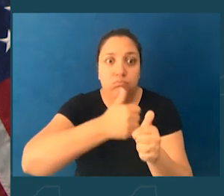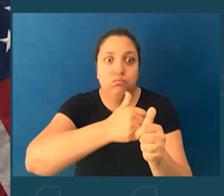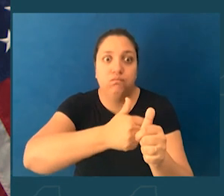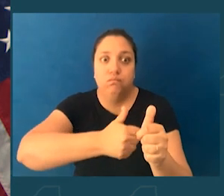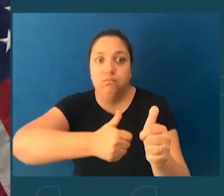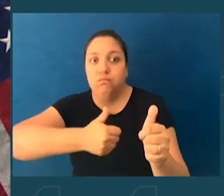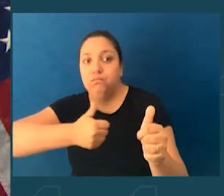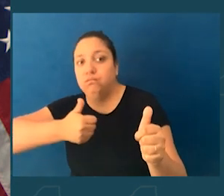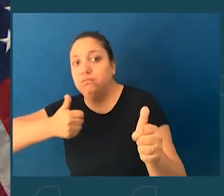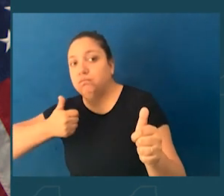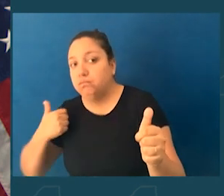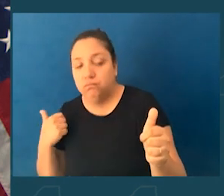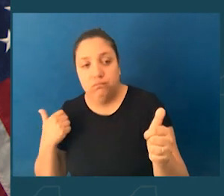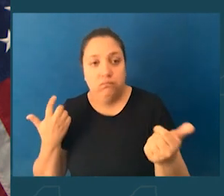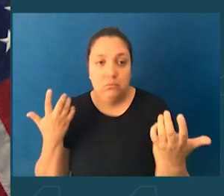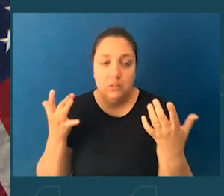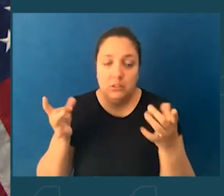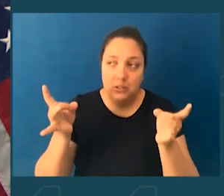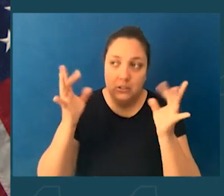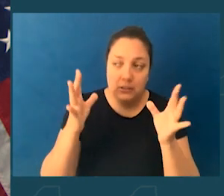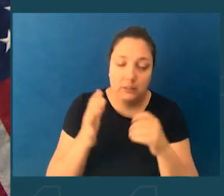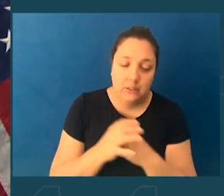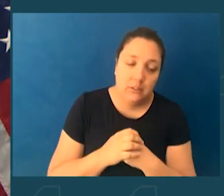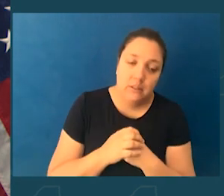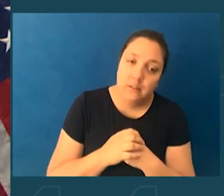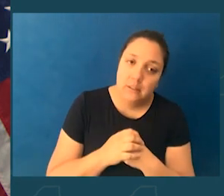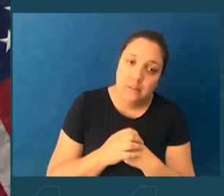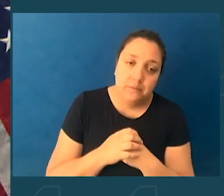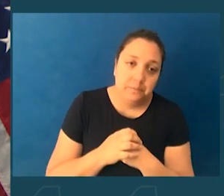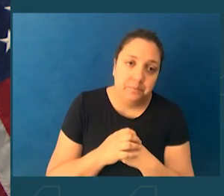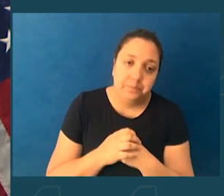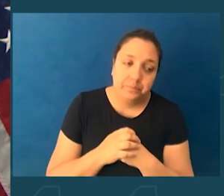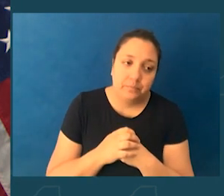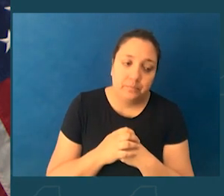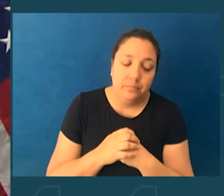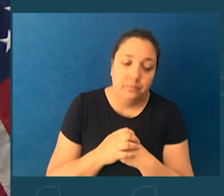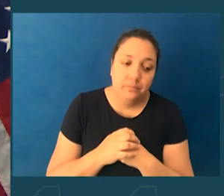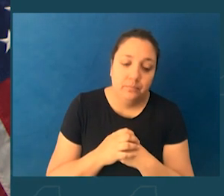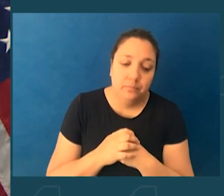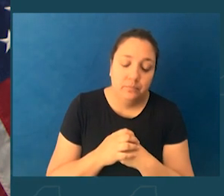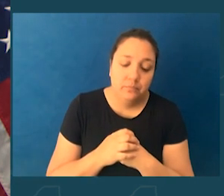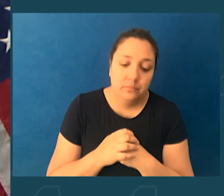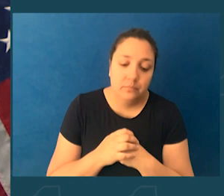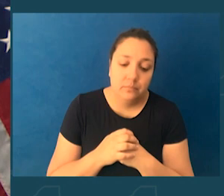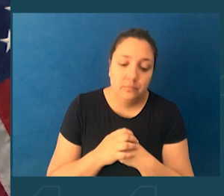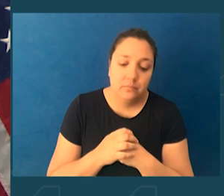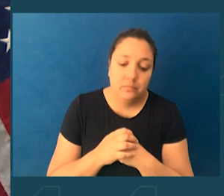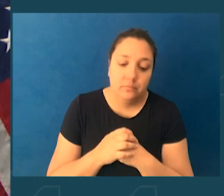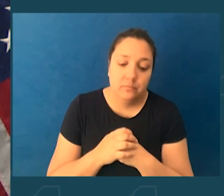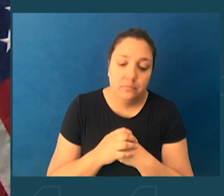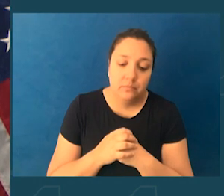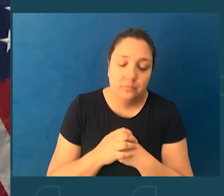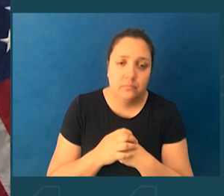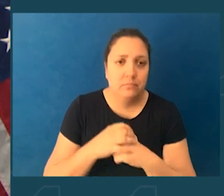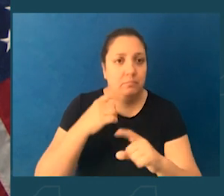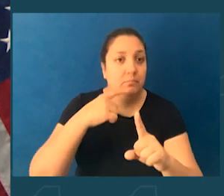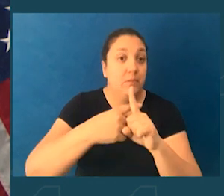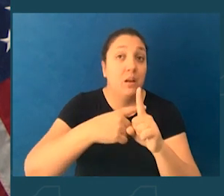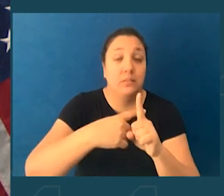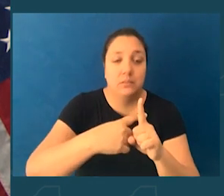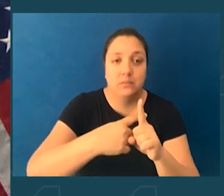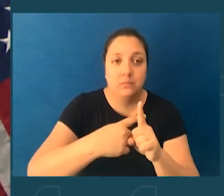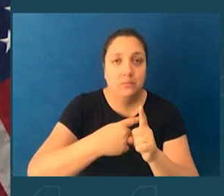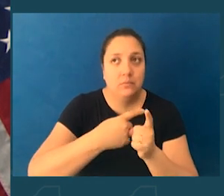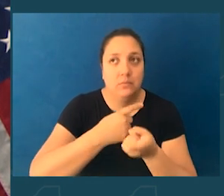And also, just that disconnection from life's milestones, you know, the missed graduations, you know, the